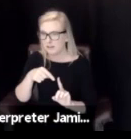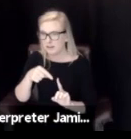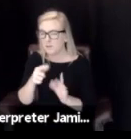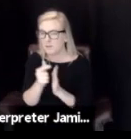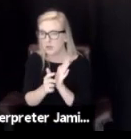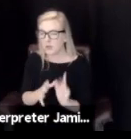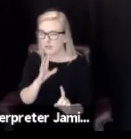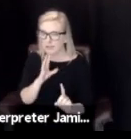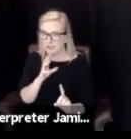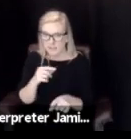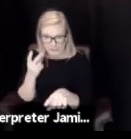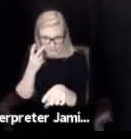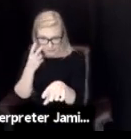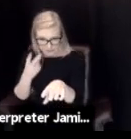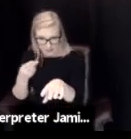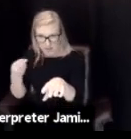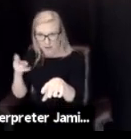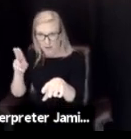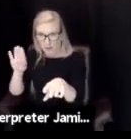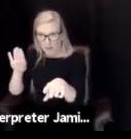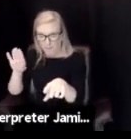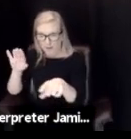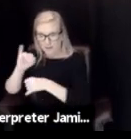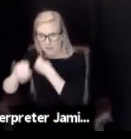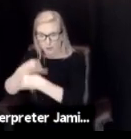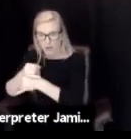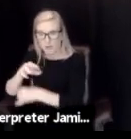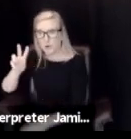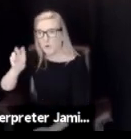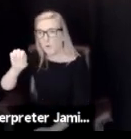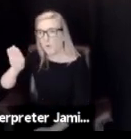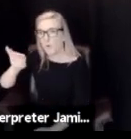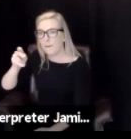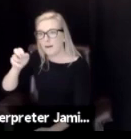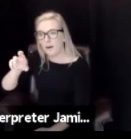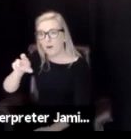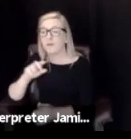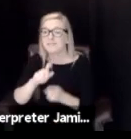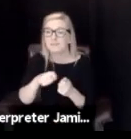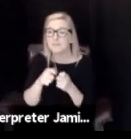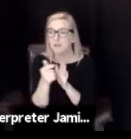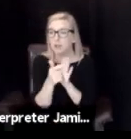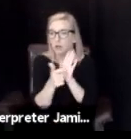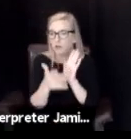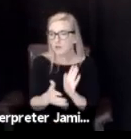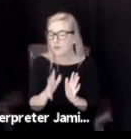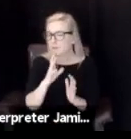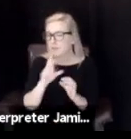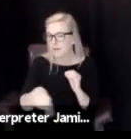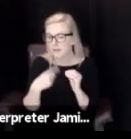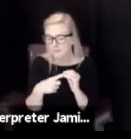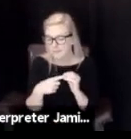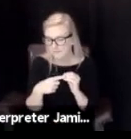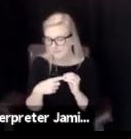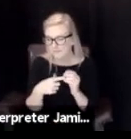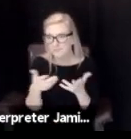in the corner, Hub International. It's a webinar where this attorney is talking about